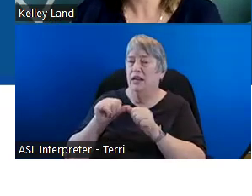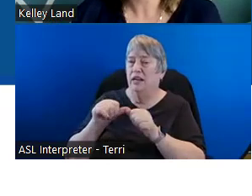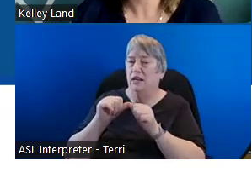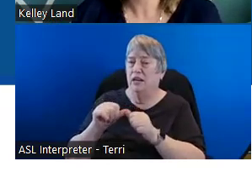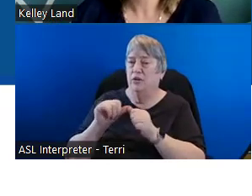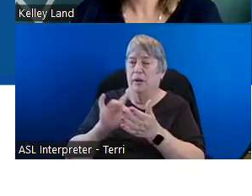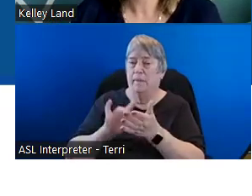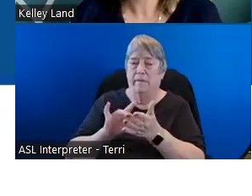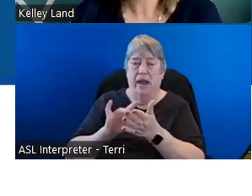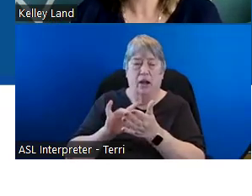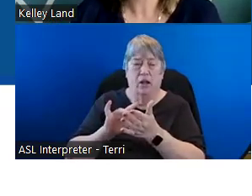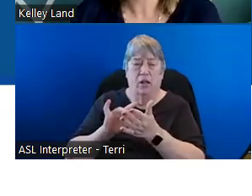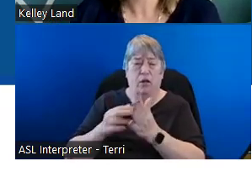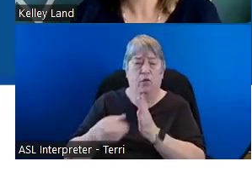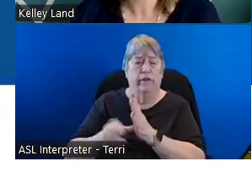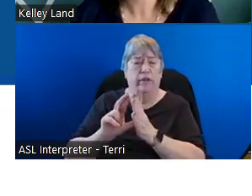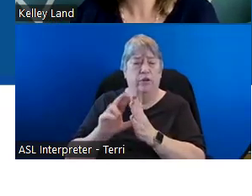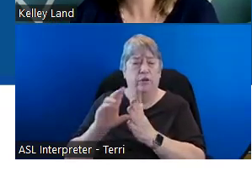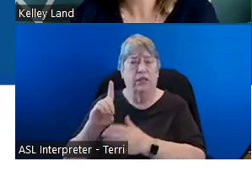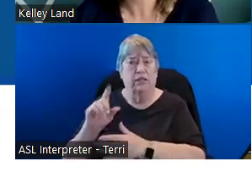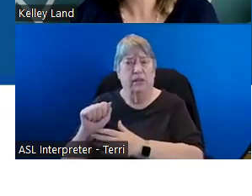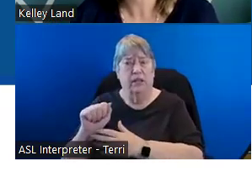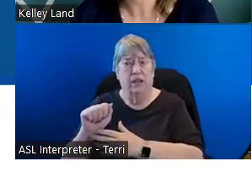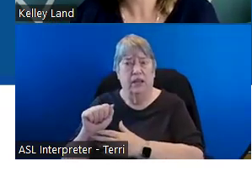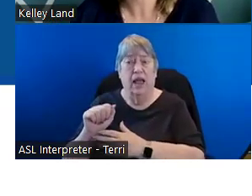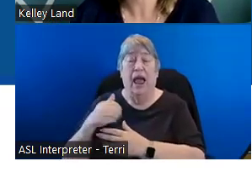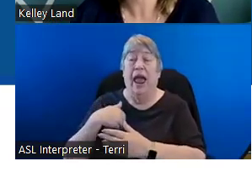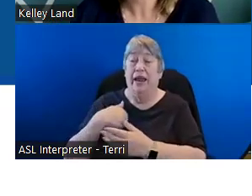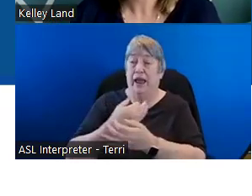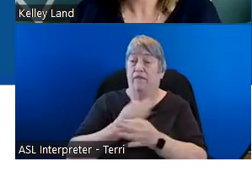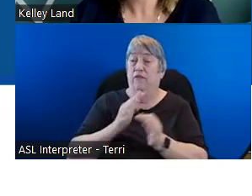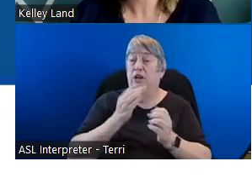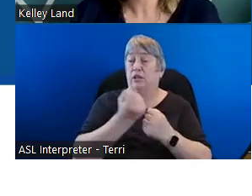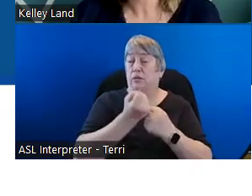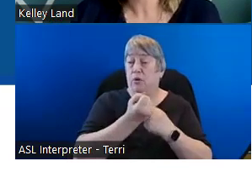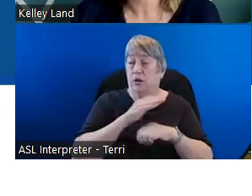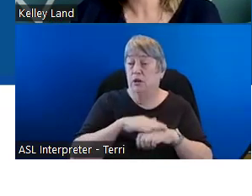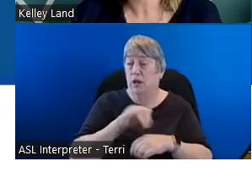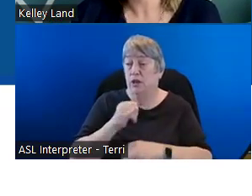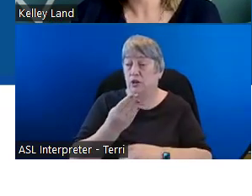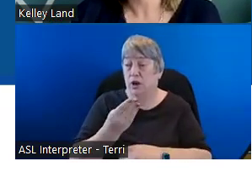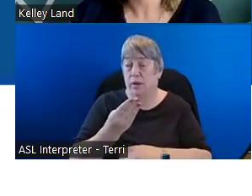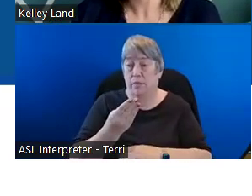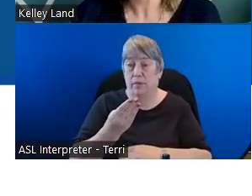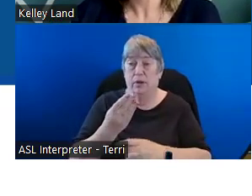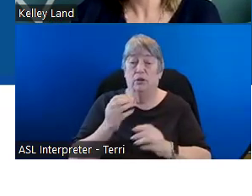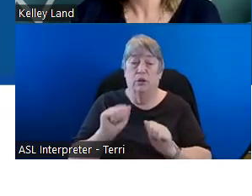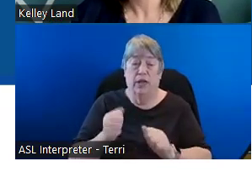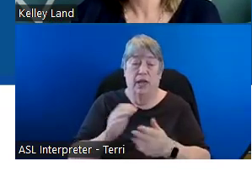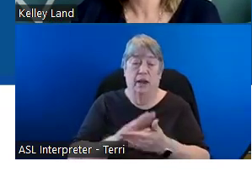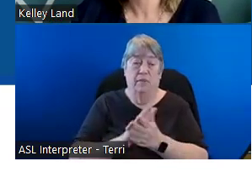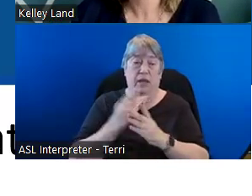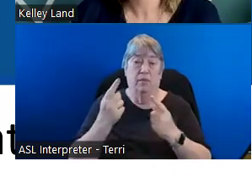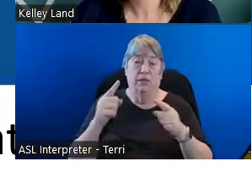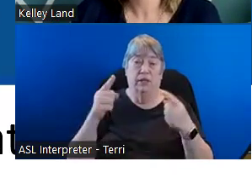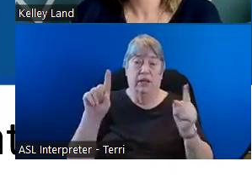looking for a job, as well as have those free supports on the job to help them become successful.